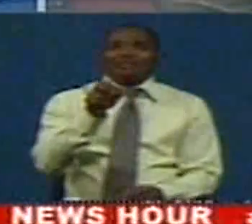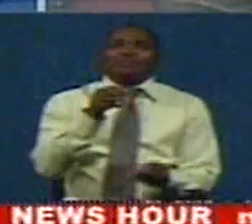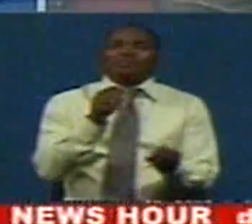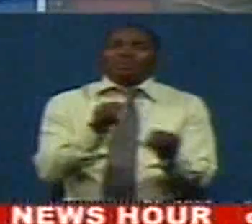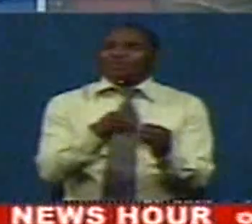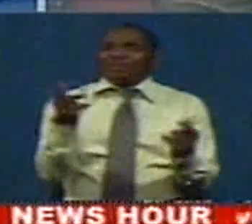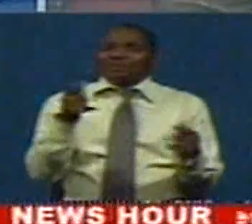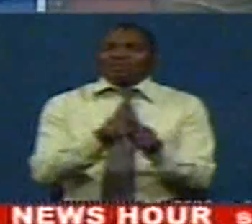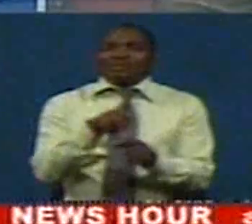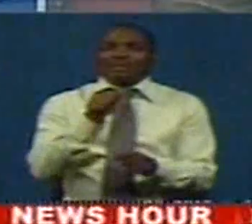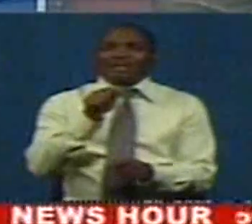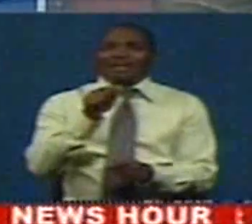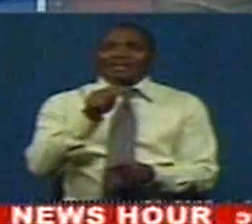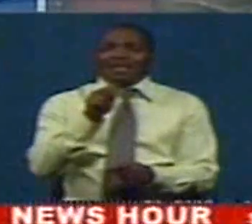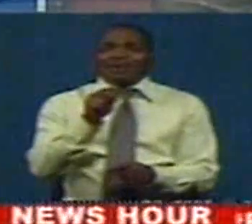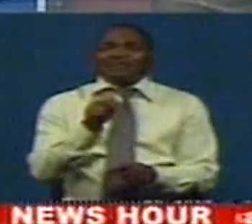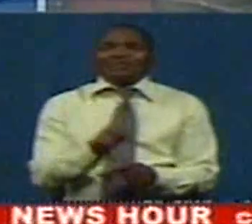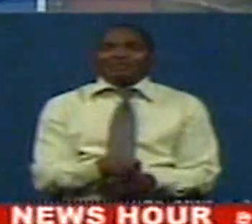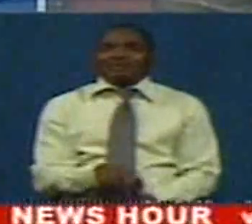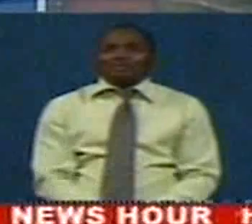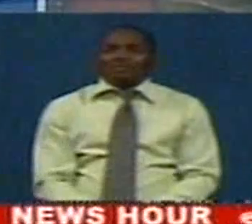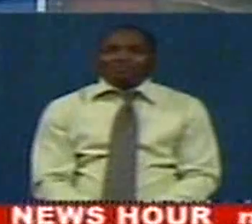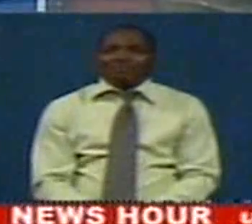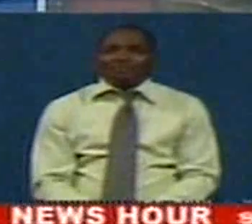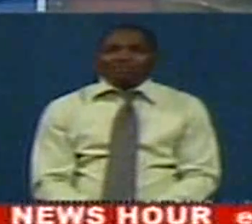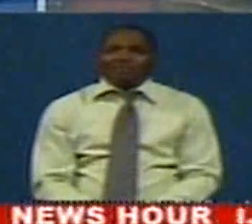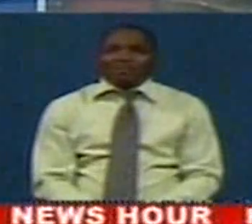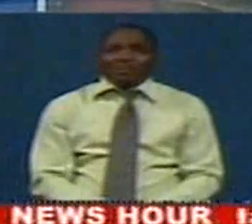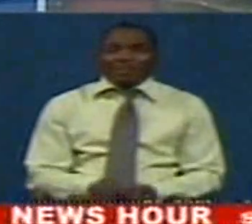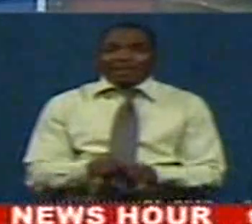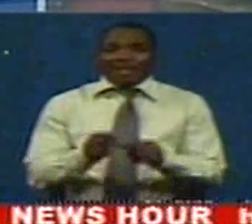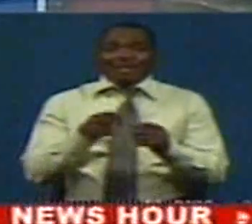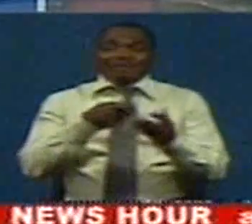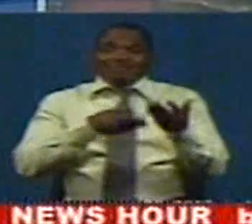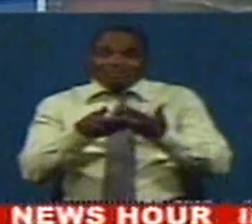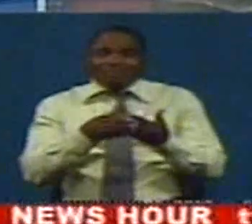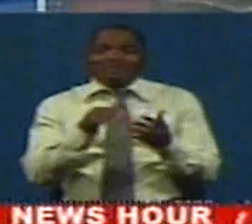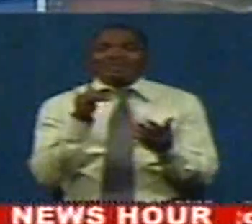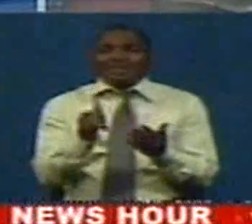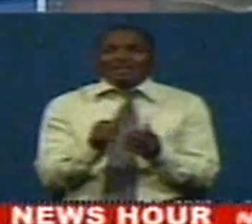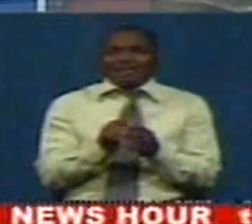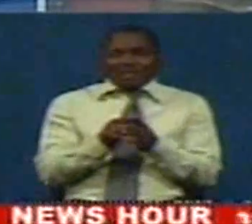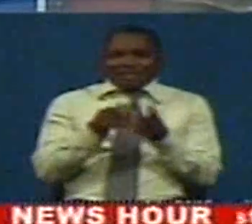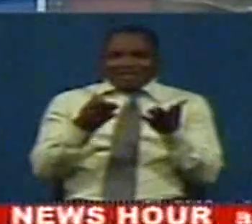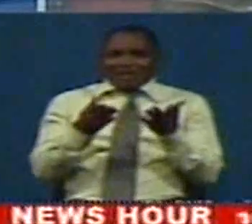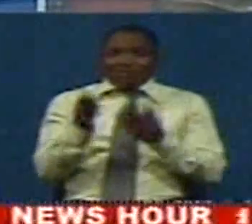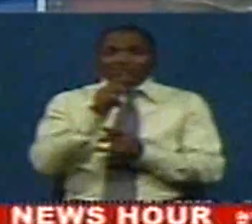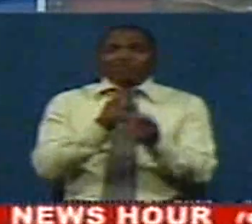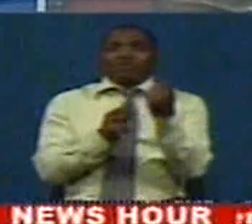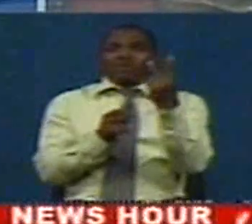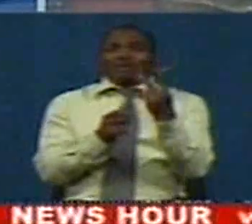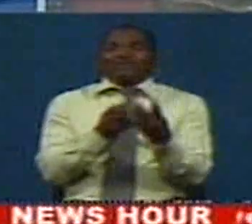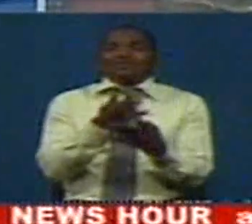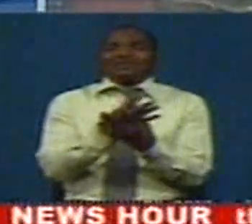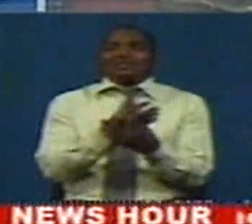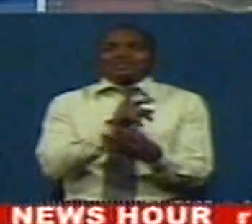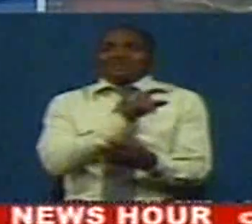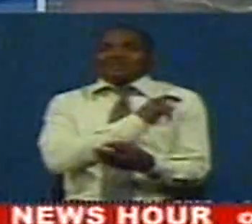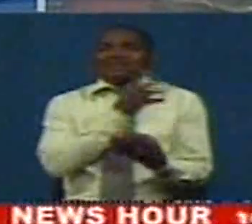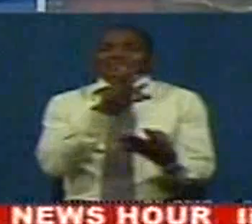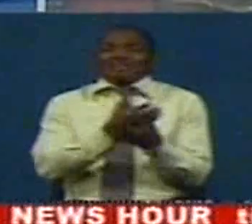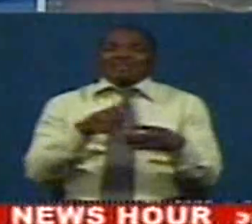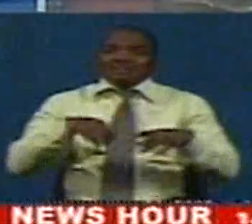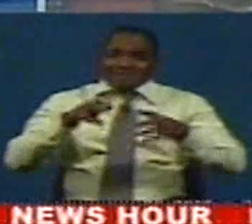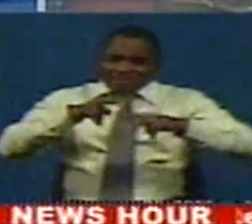cards, which enabled them to make huge withdrawals. The 12 are currently on remand whilst the investigations